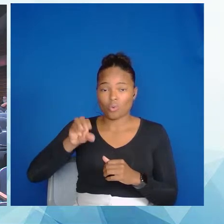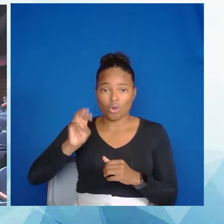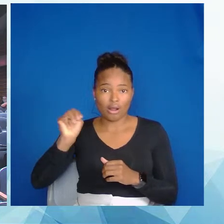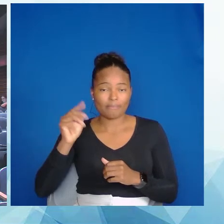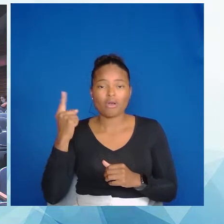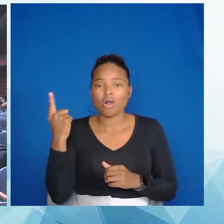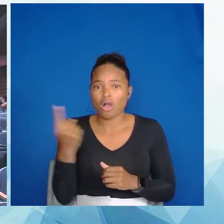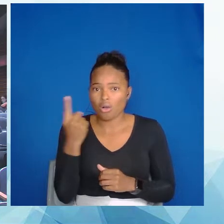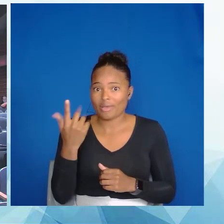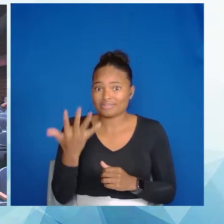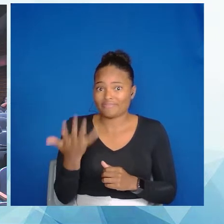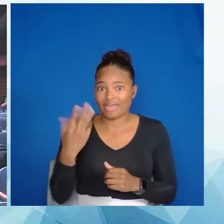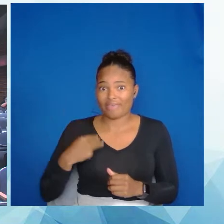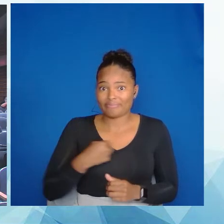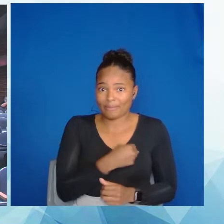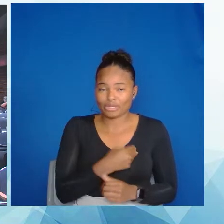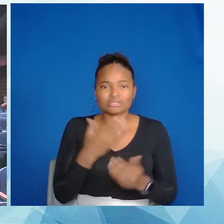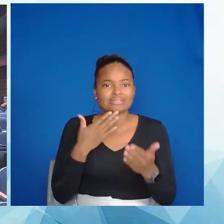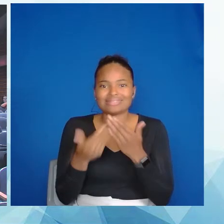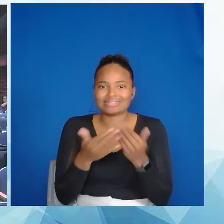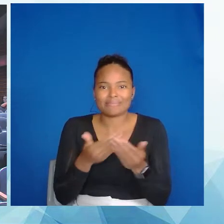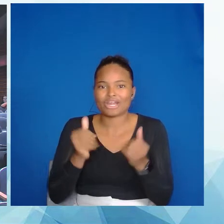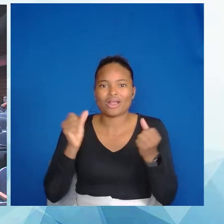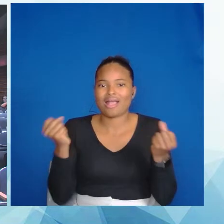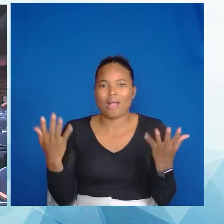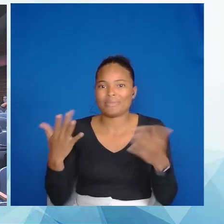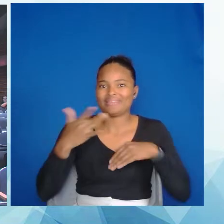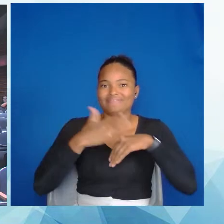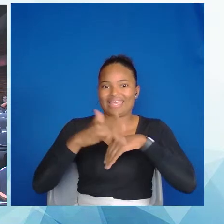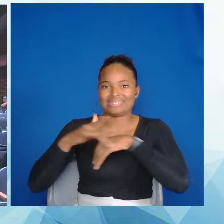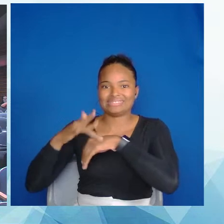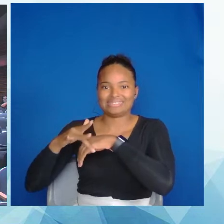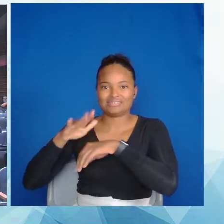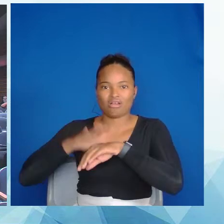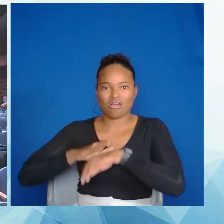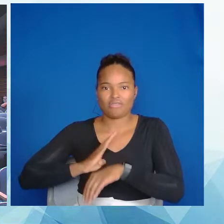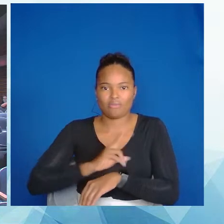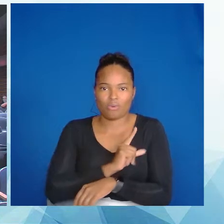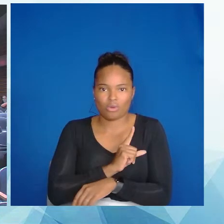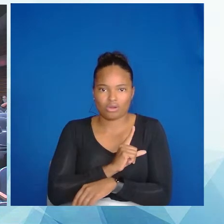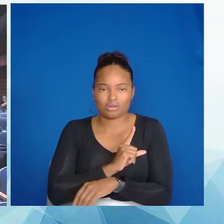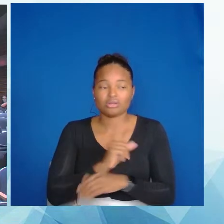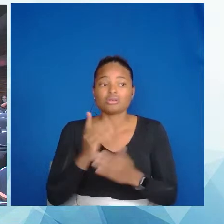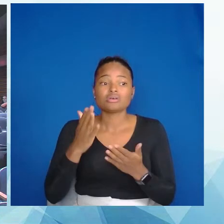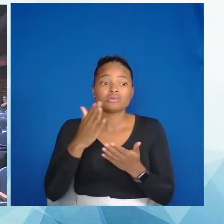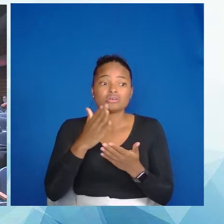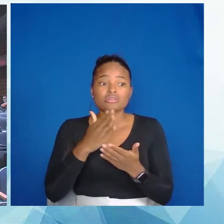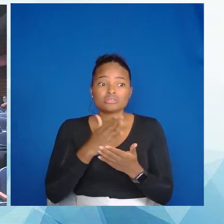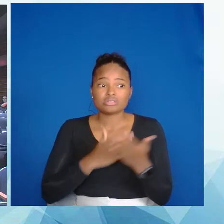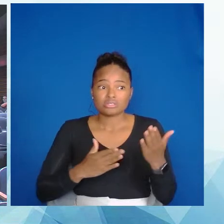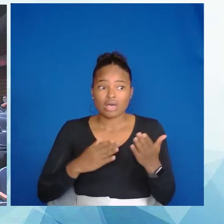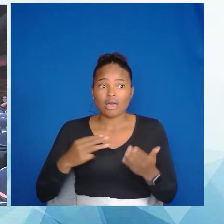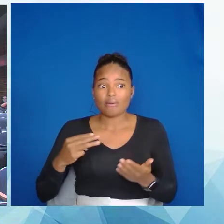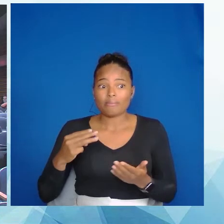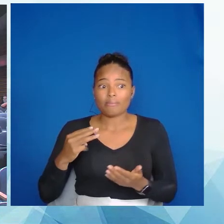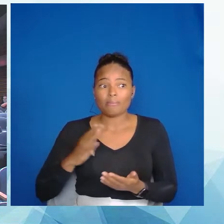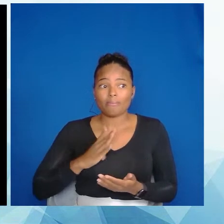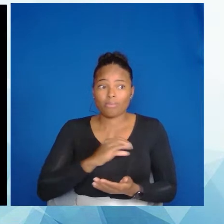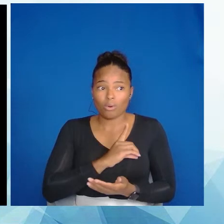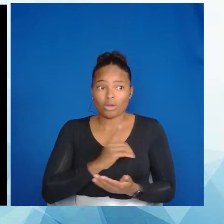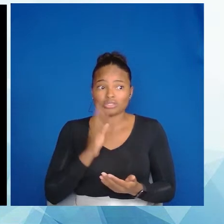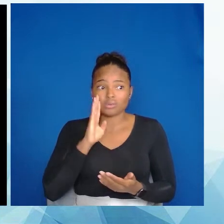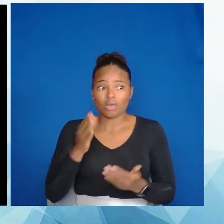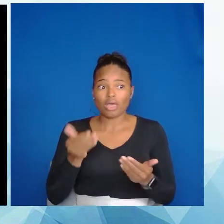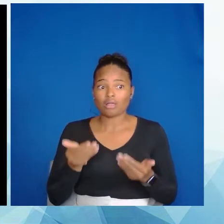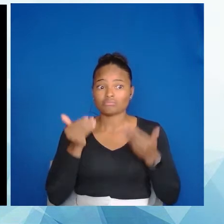how many vacancies you have on your board. Some boards do vary by the number of filled seats on